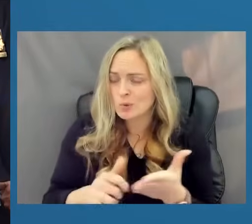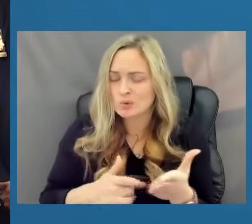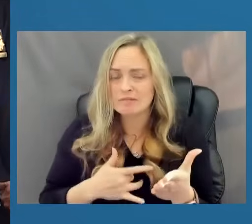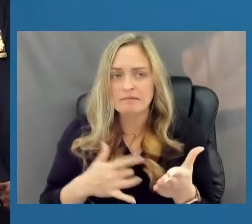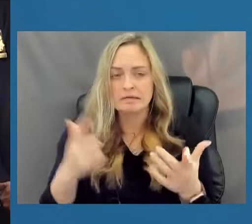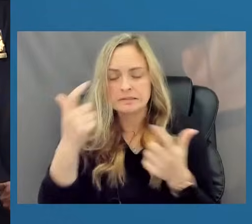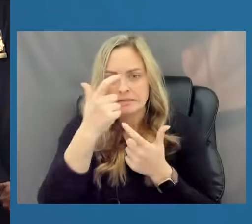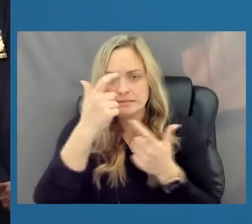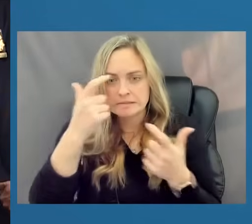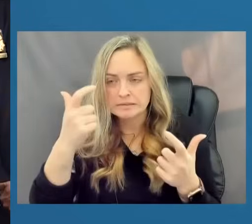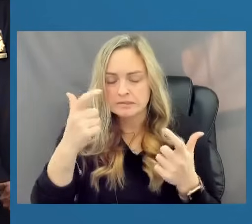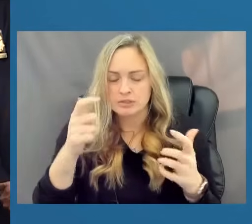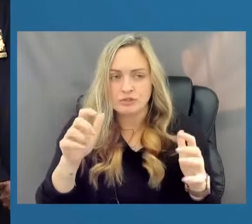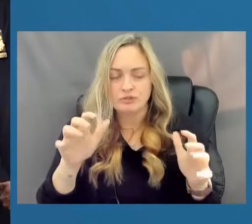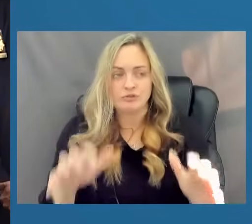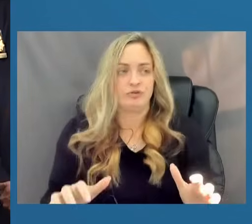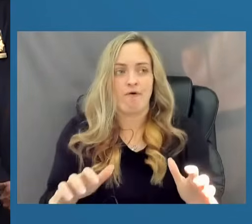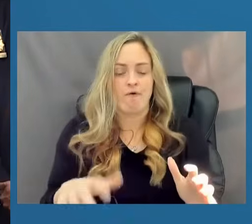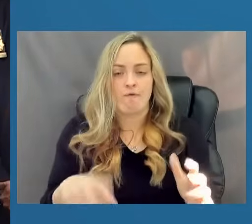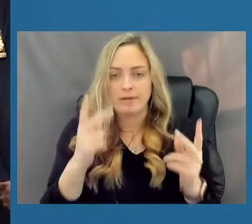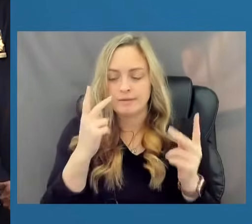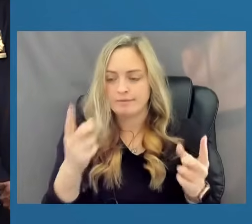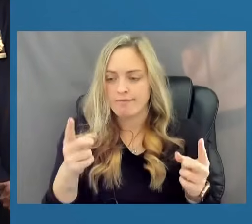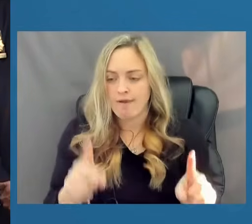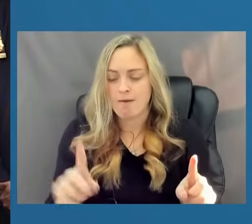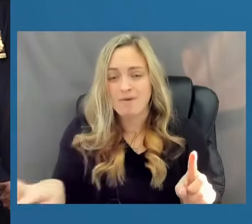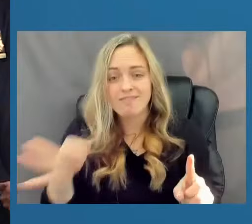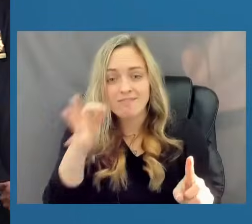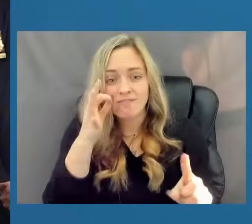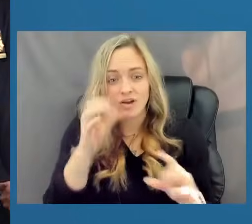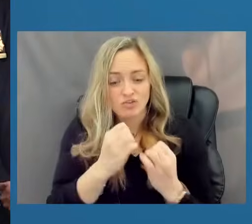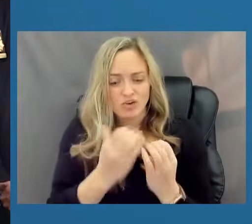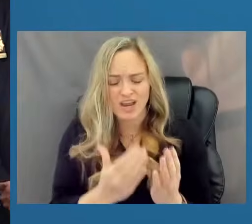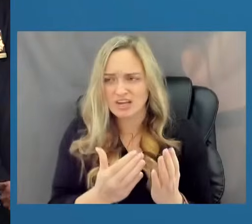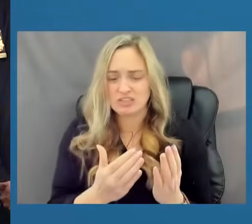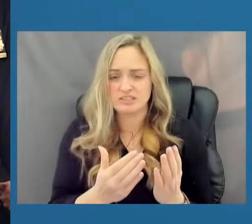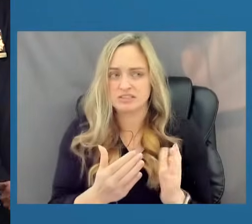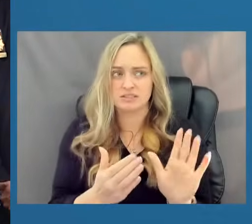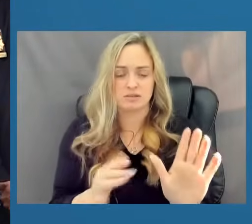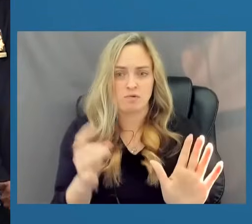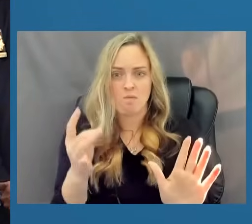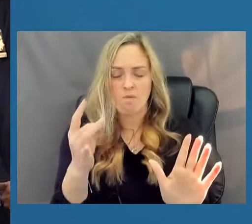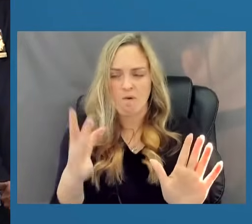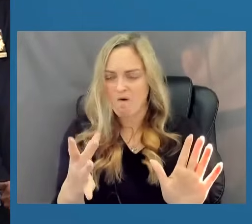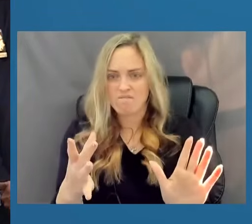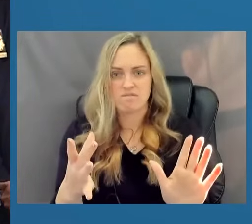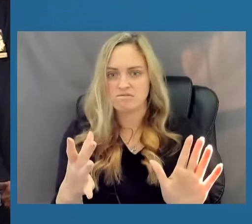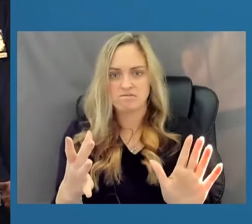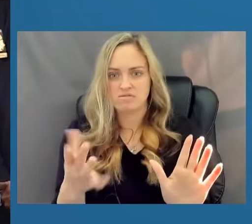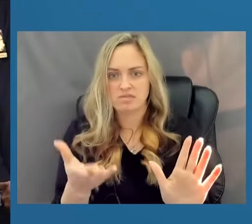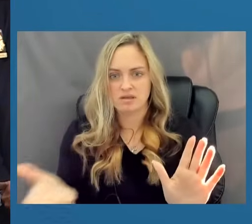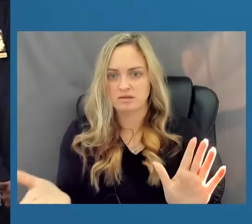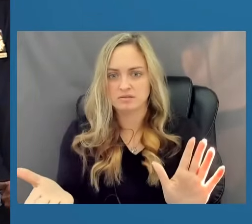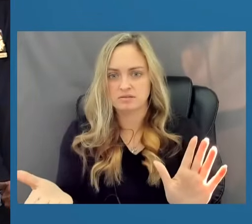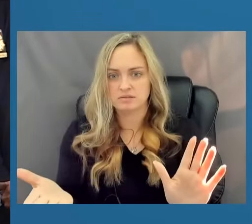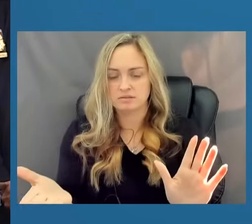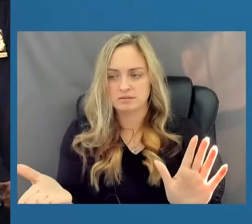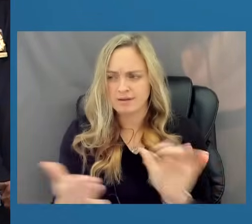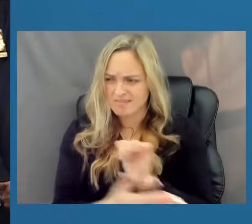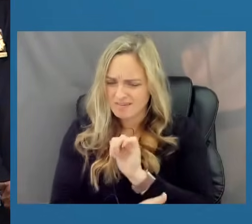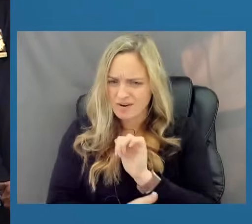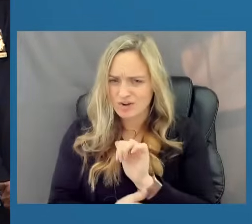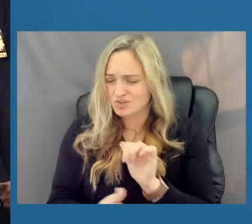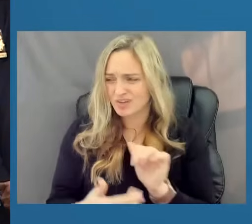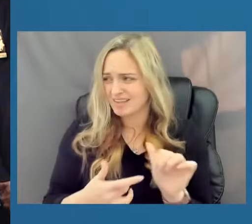and stunned as they watch federal agents carry out unspeakable acts of violence in a country they no